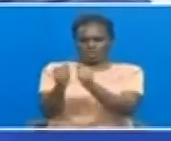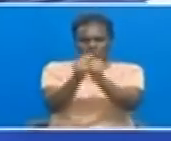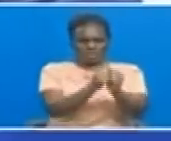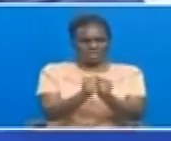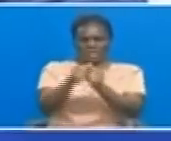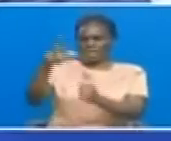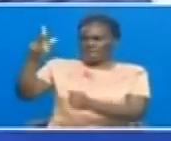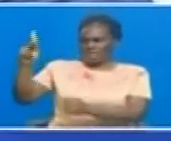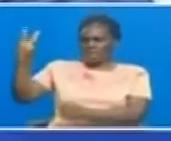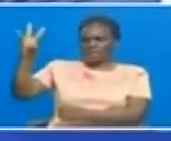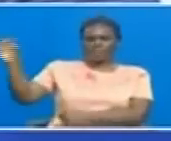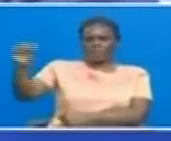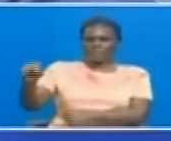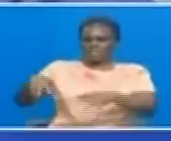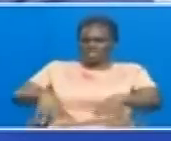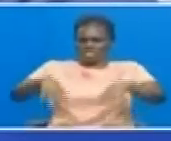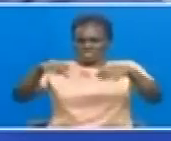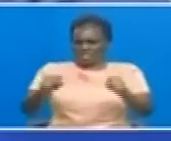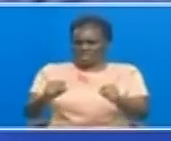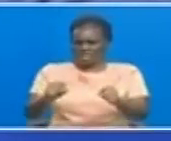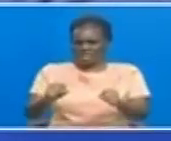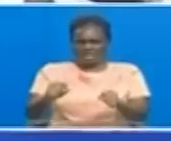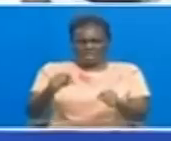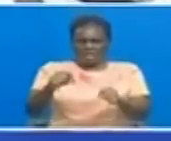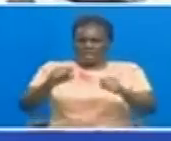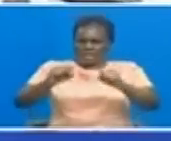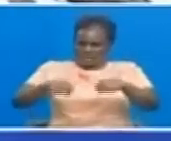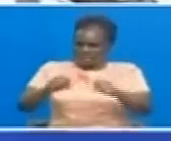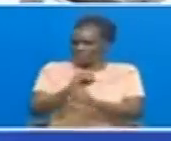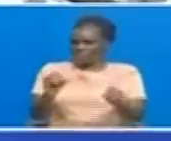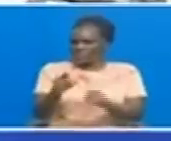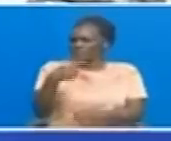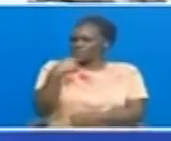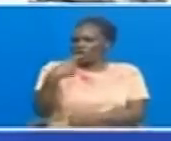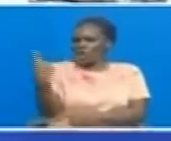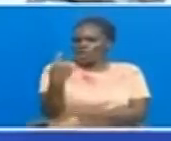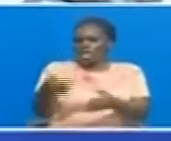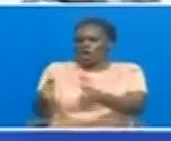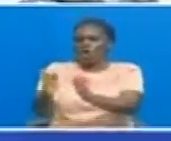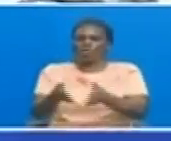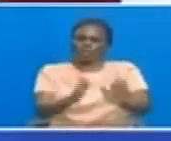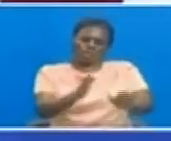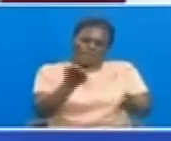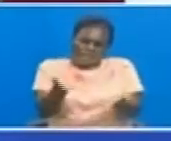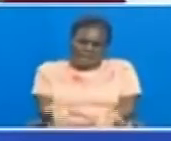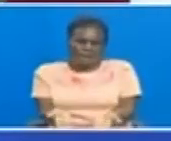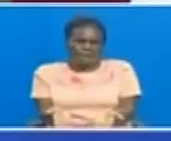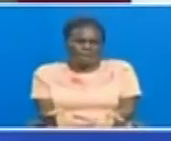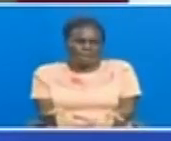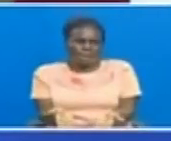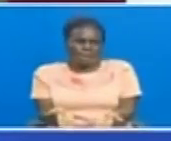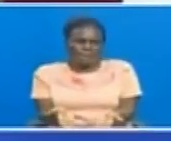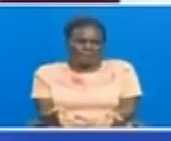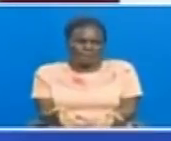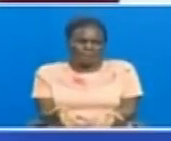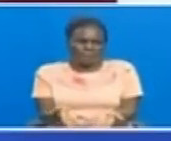The KWS chair, although seeming not too pleased with the deal, saying that it is the only option for now. Of course we're bothered.